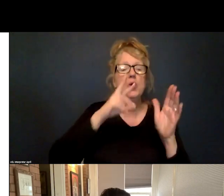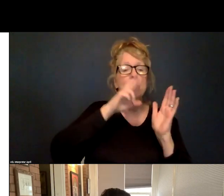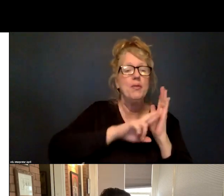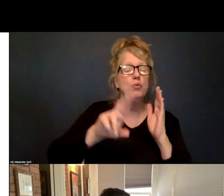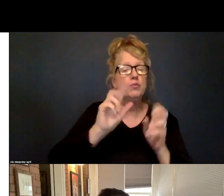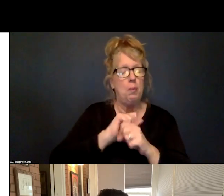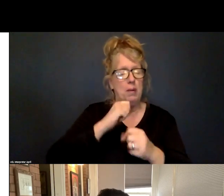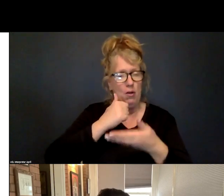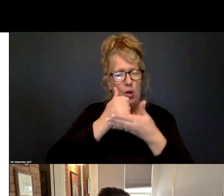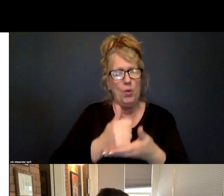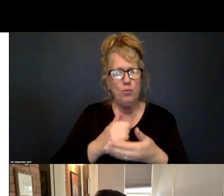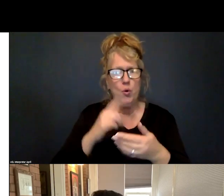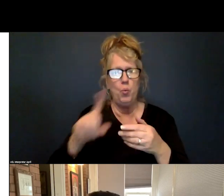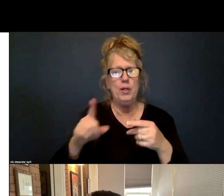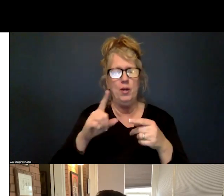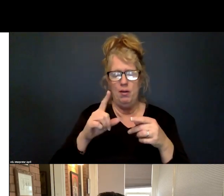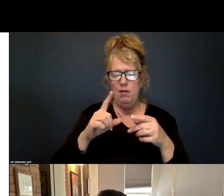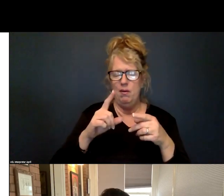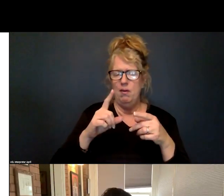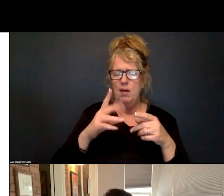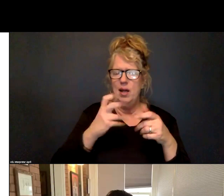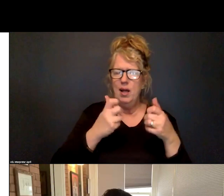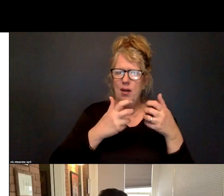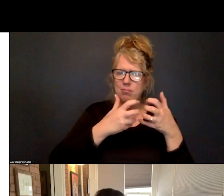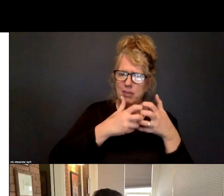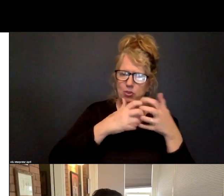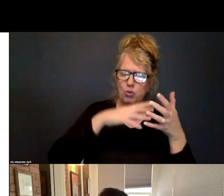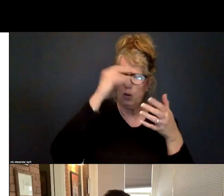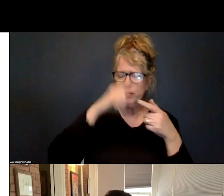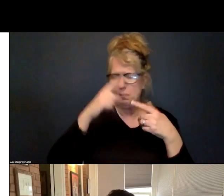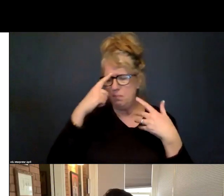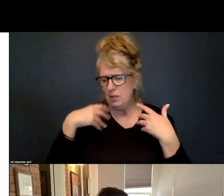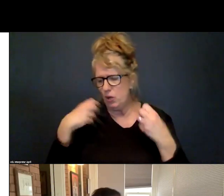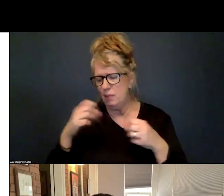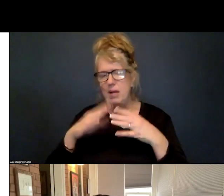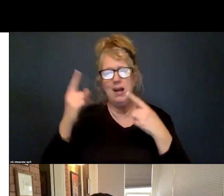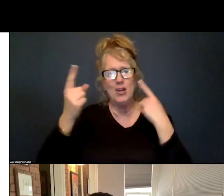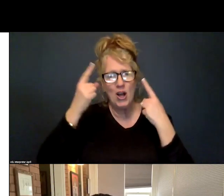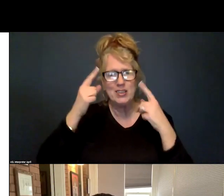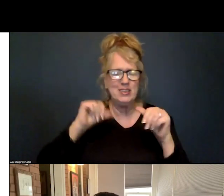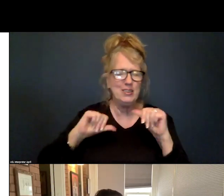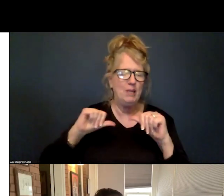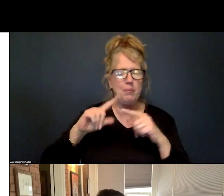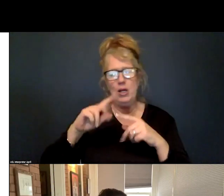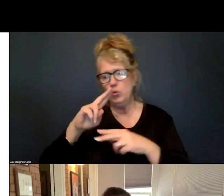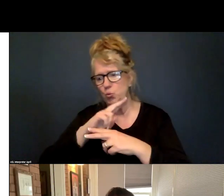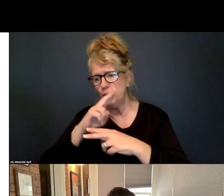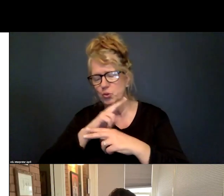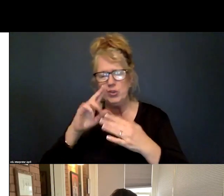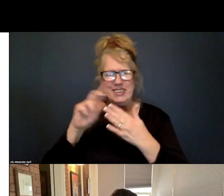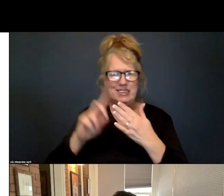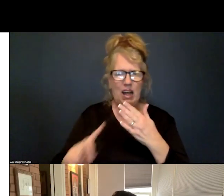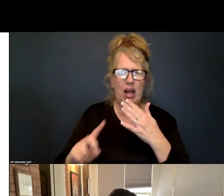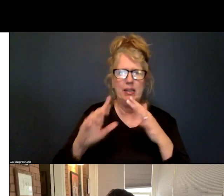helpful is going to have to be at the intersection of machine learning, mental health care, cognitive science, user-centered design, to really think